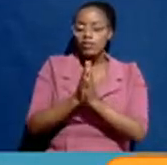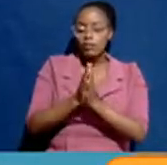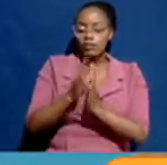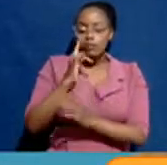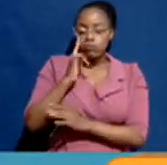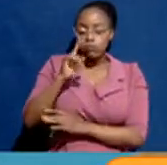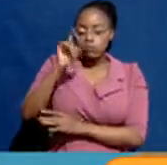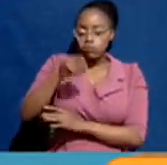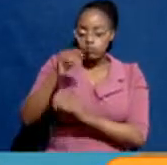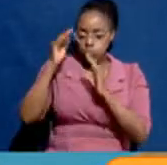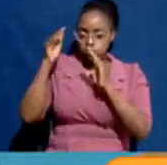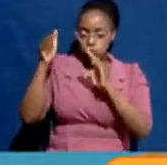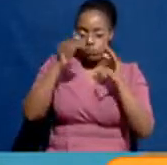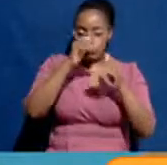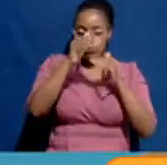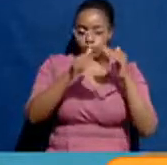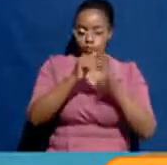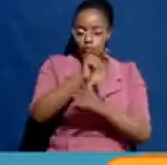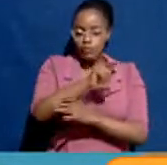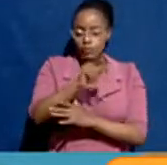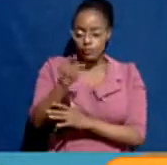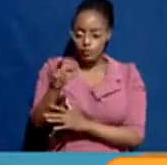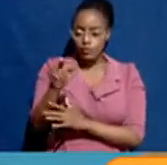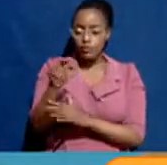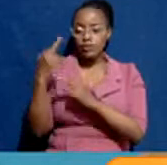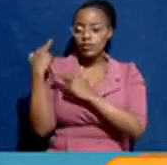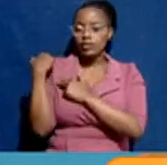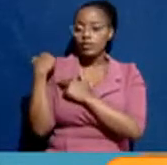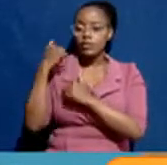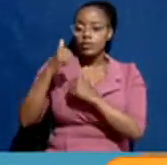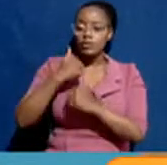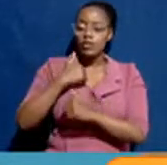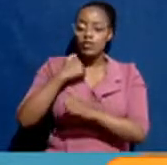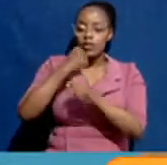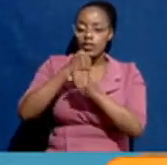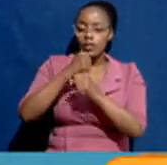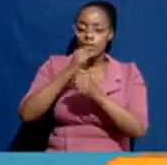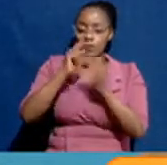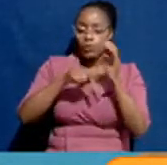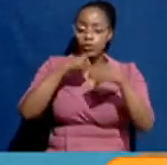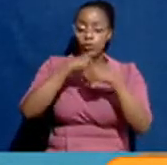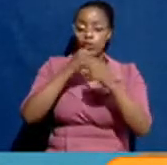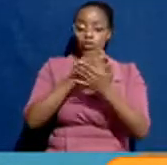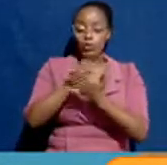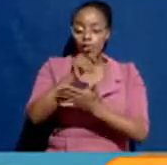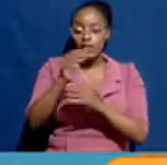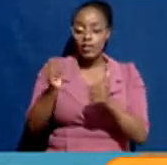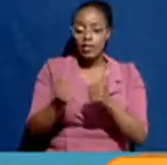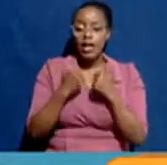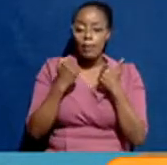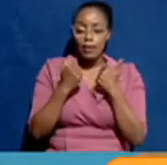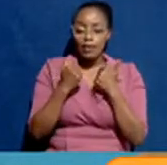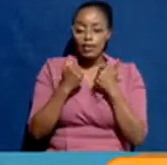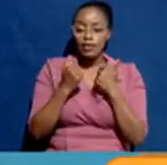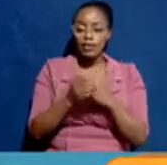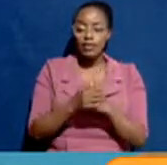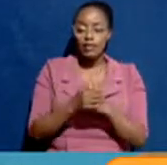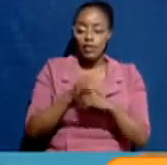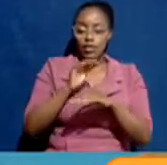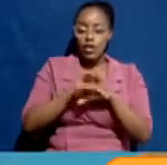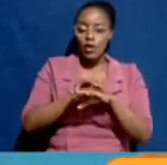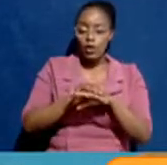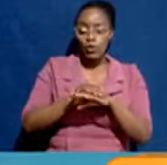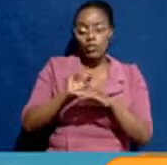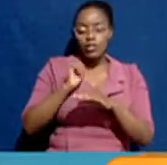have to look at all these actors and what is their role and what are they doing in ensuring that it happens. The good senator